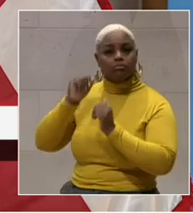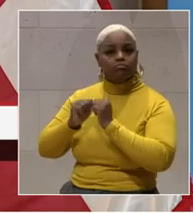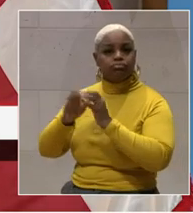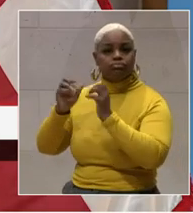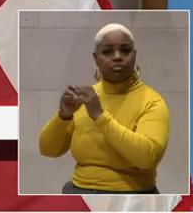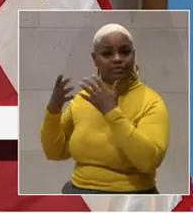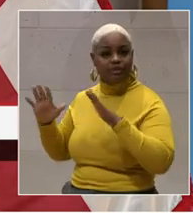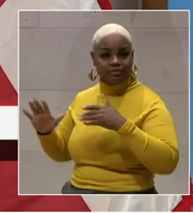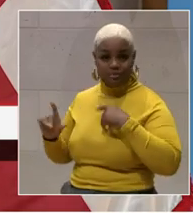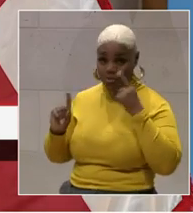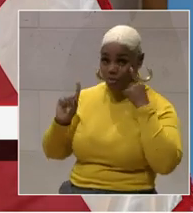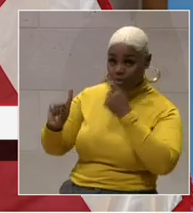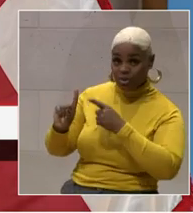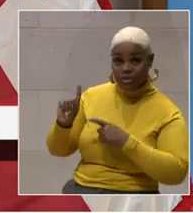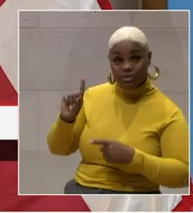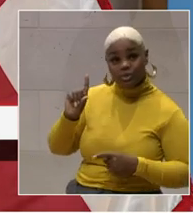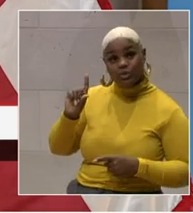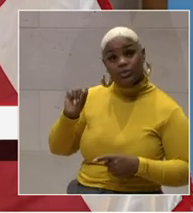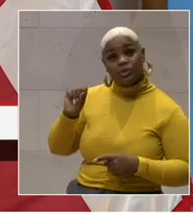year.